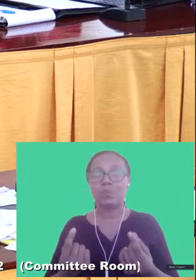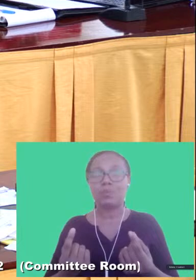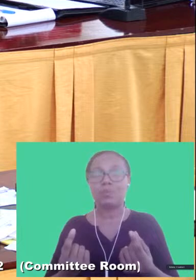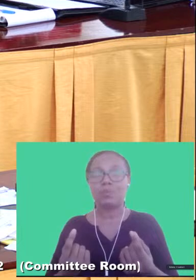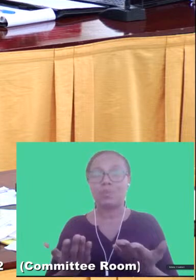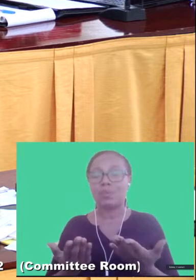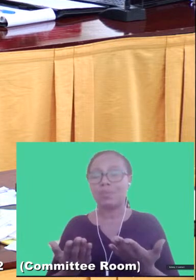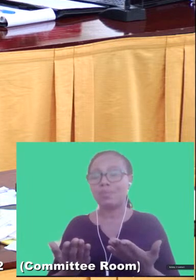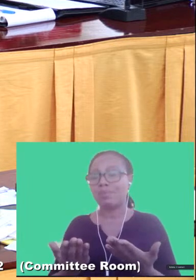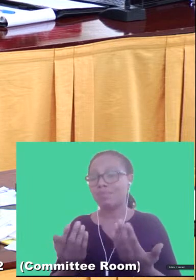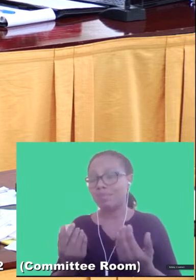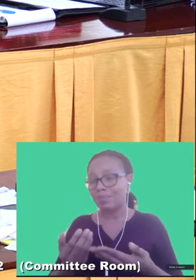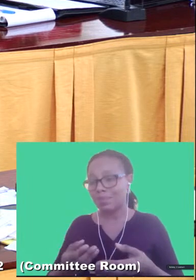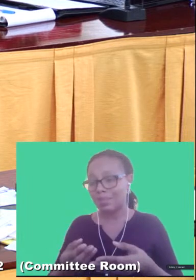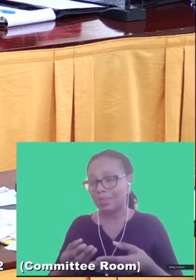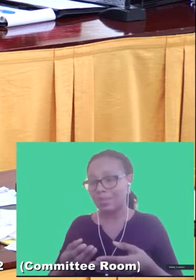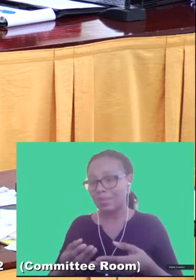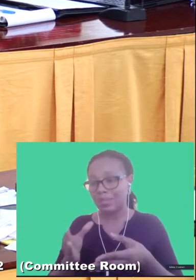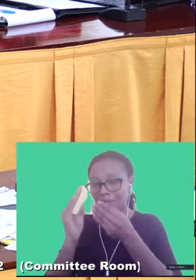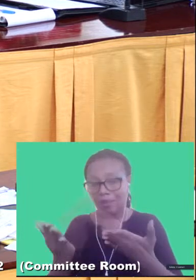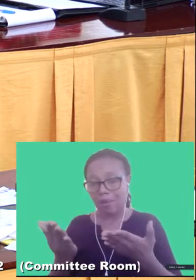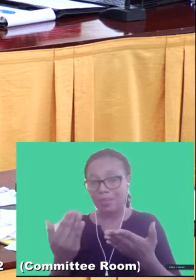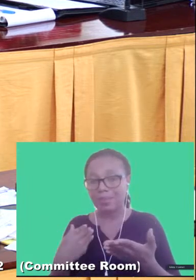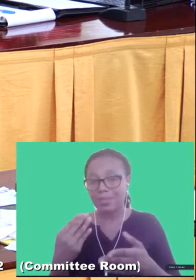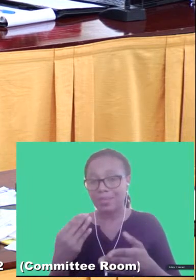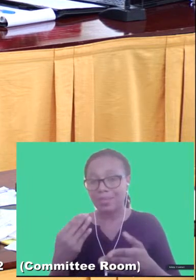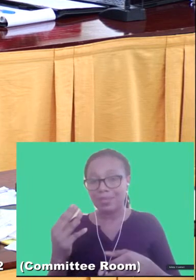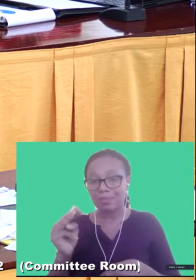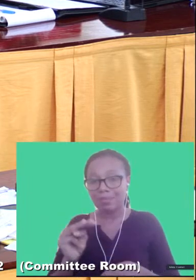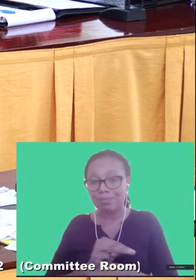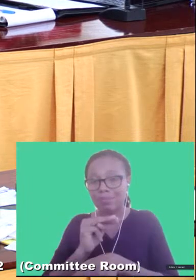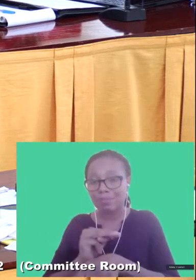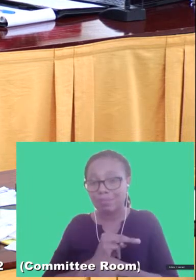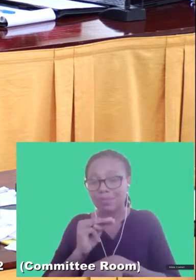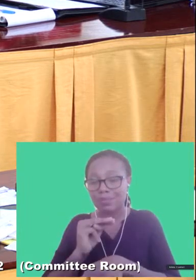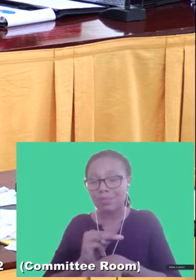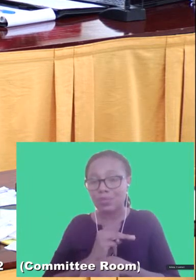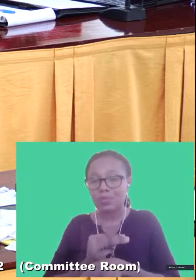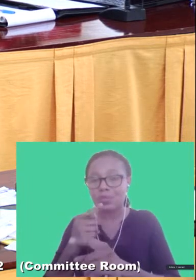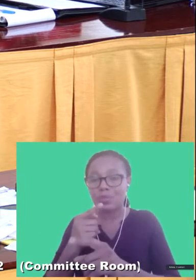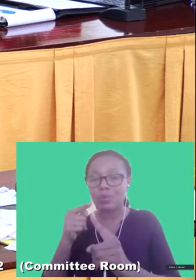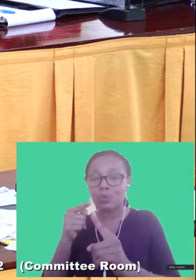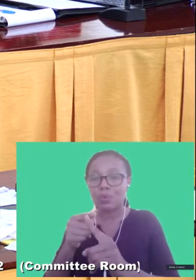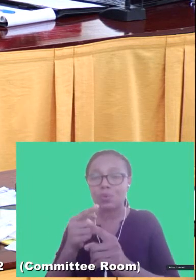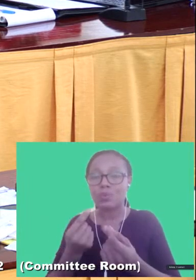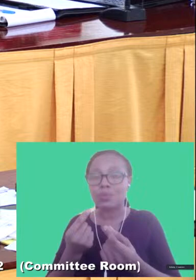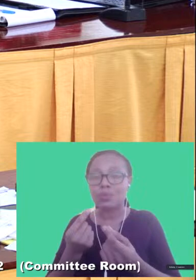the improvement of the economic and financial circumstances of the country,